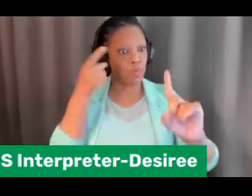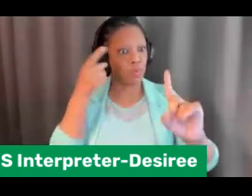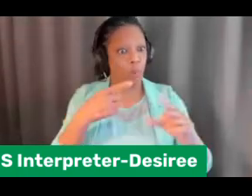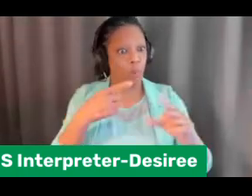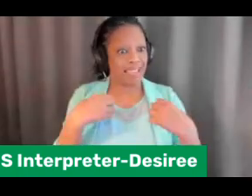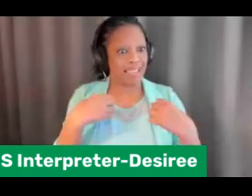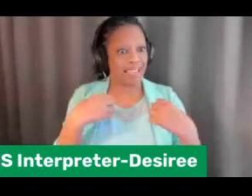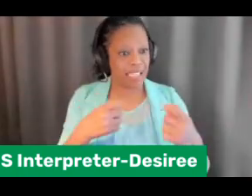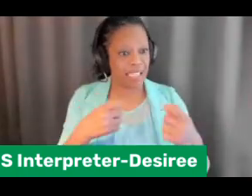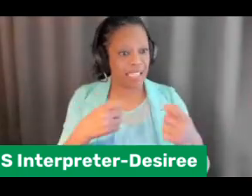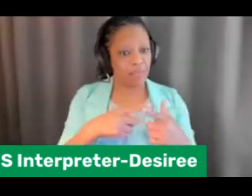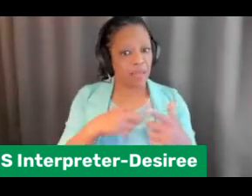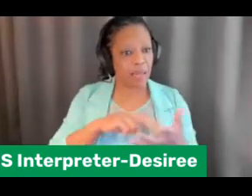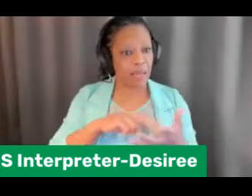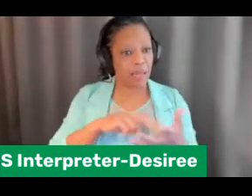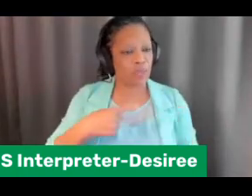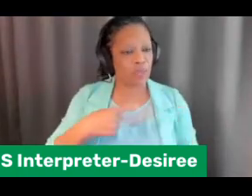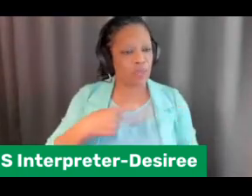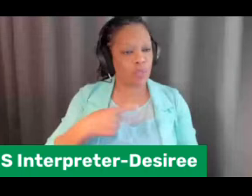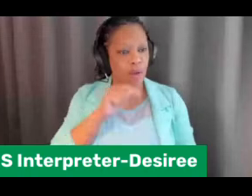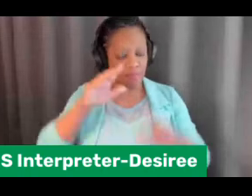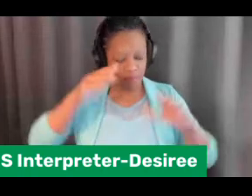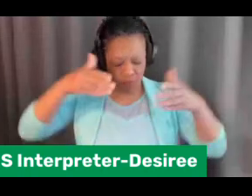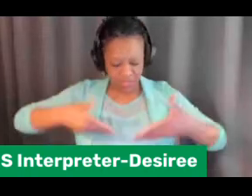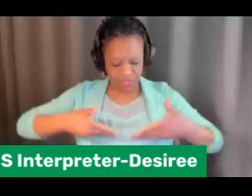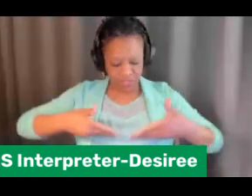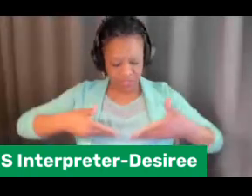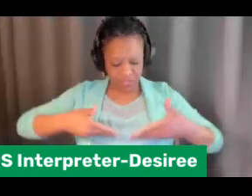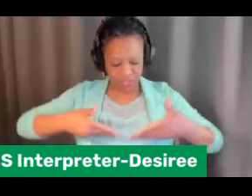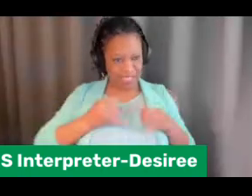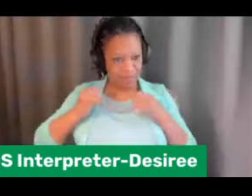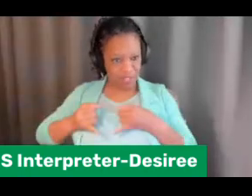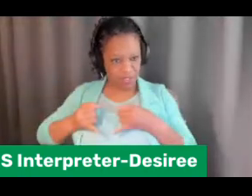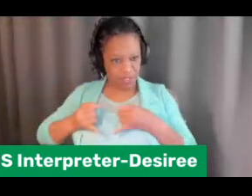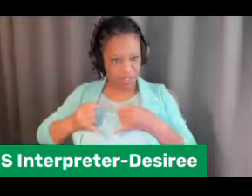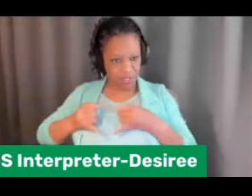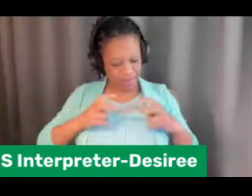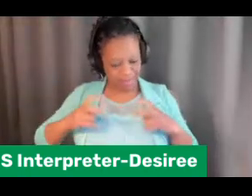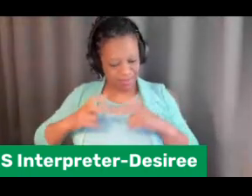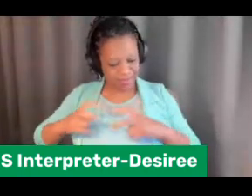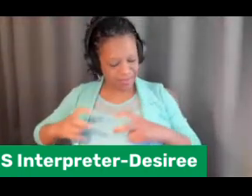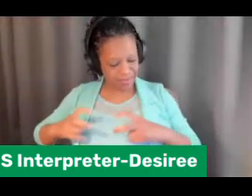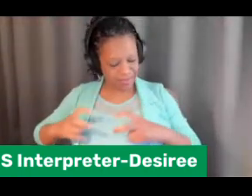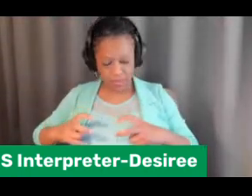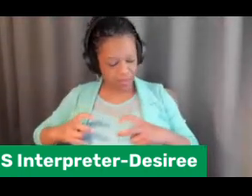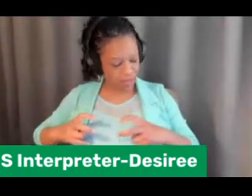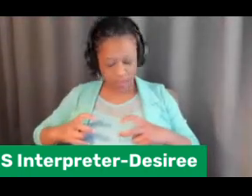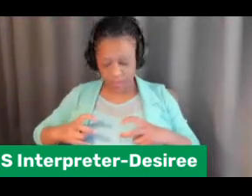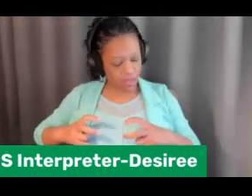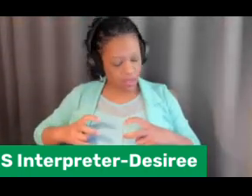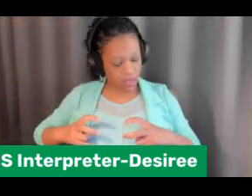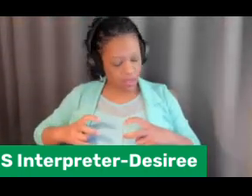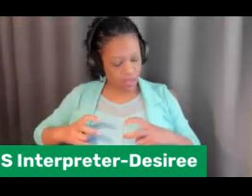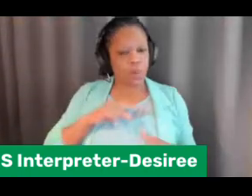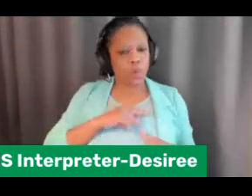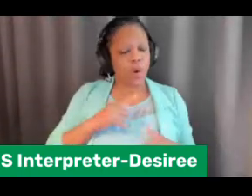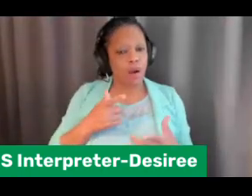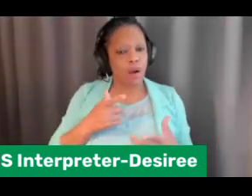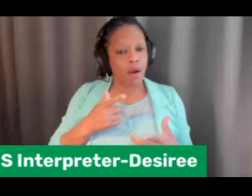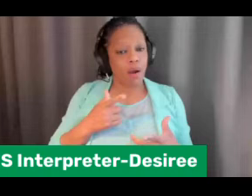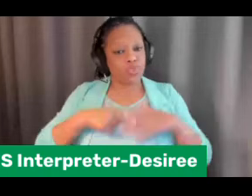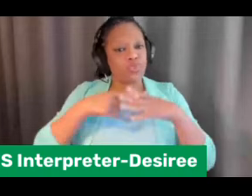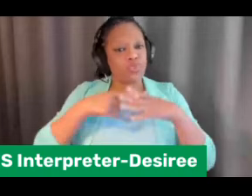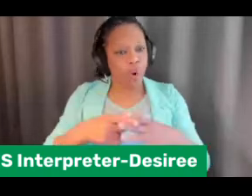the individual analysis or being and making in the world towards a collective